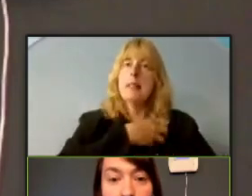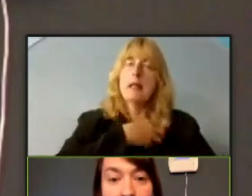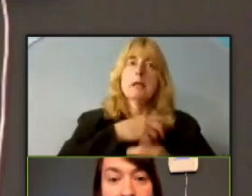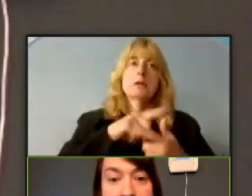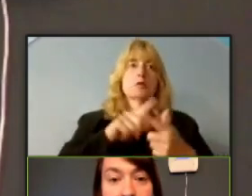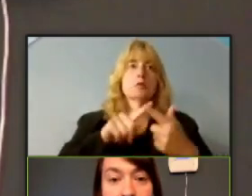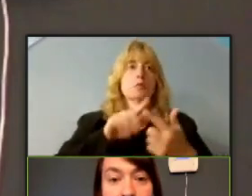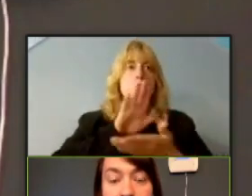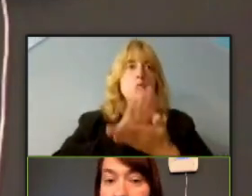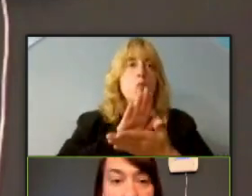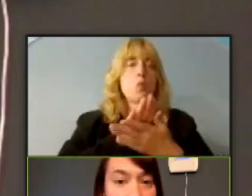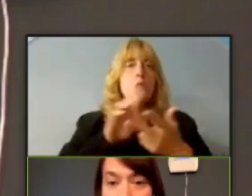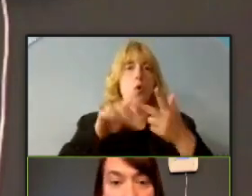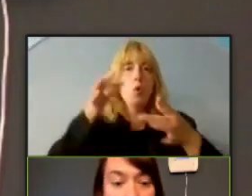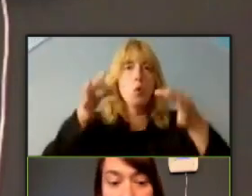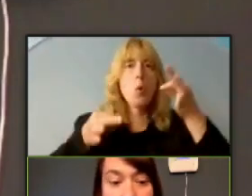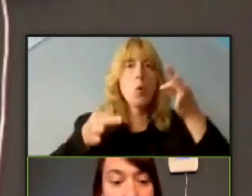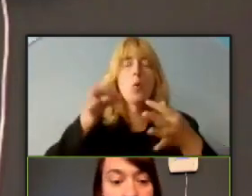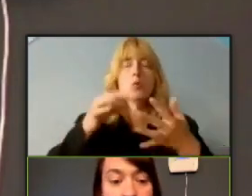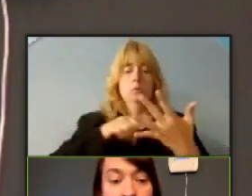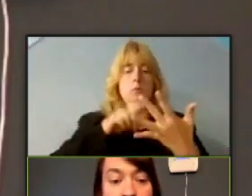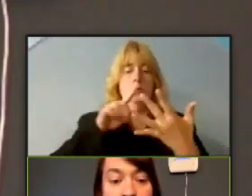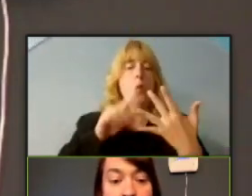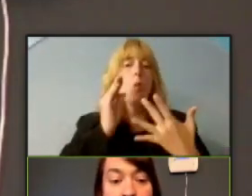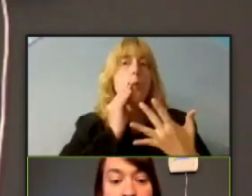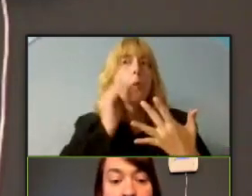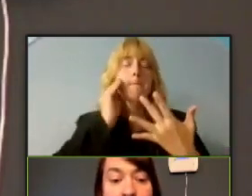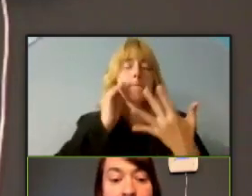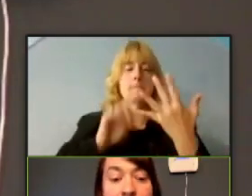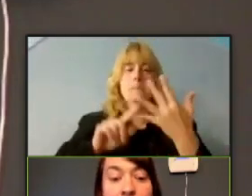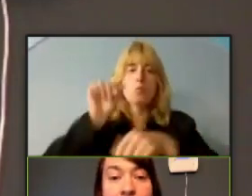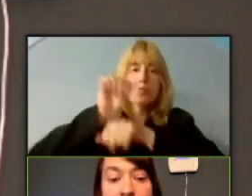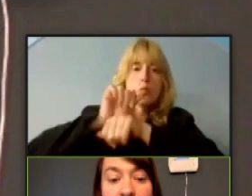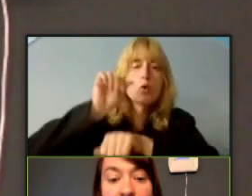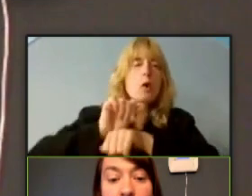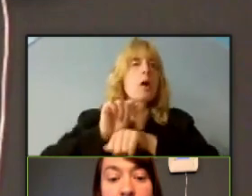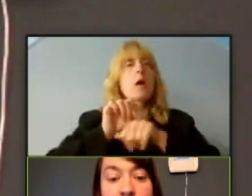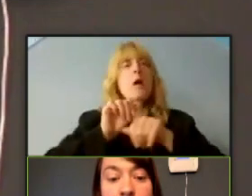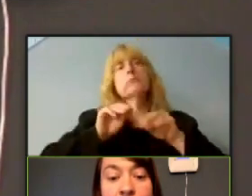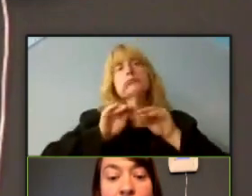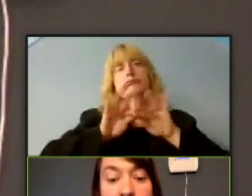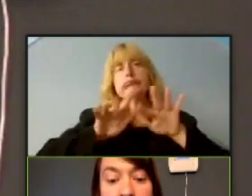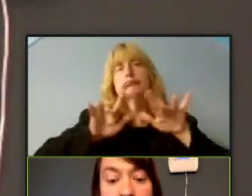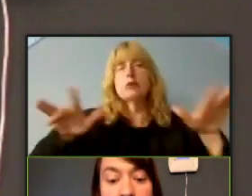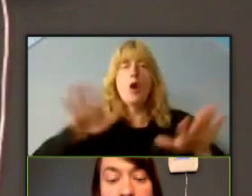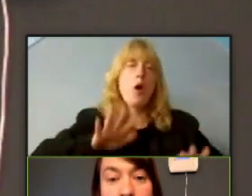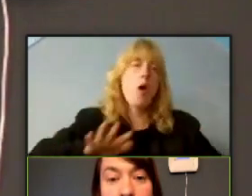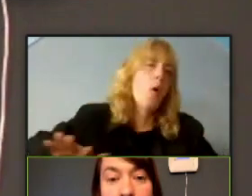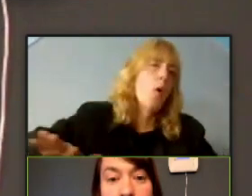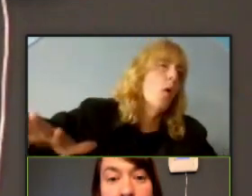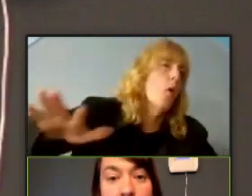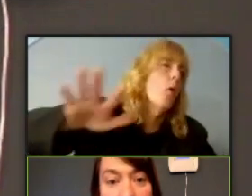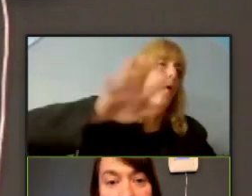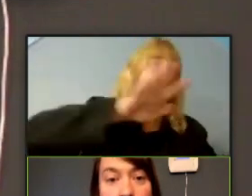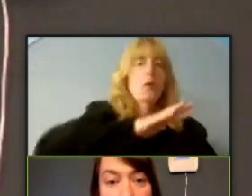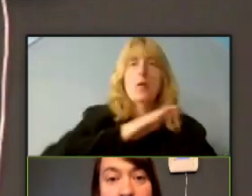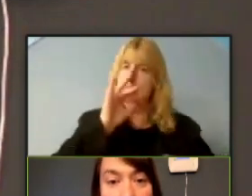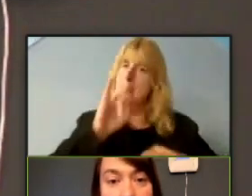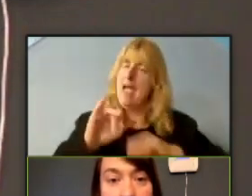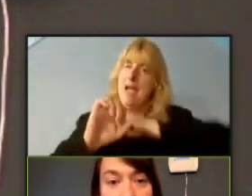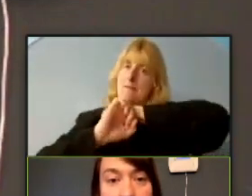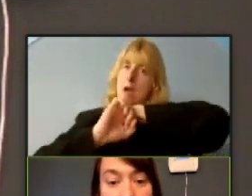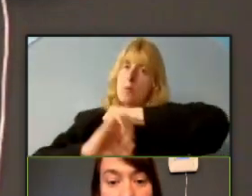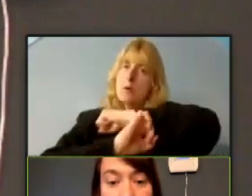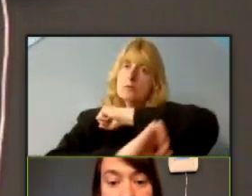our workplaces, everywhere. It is the foundation of how our systems function to benefit white